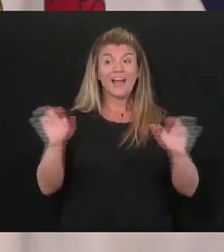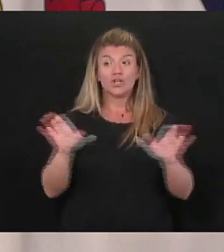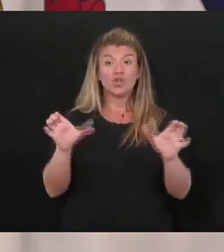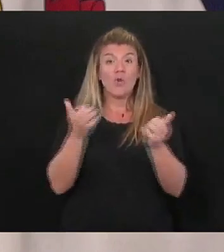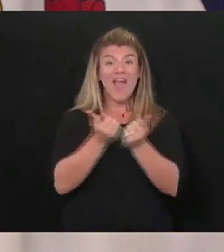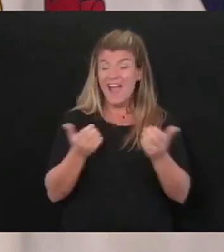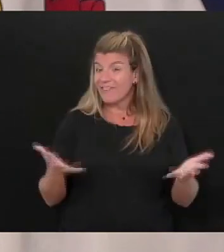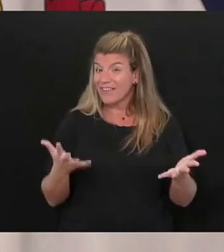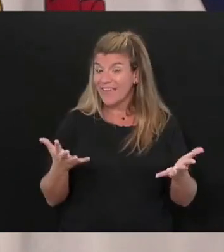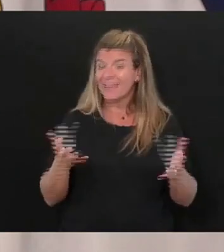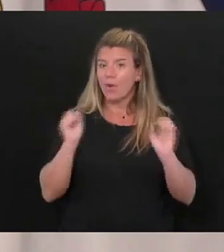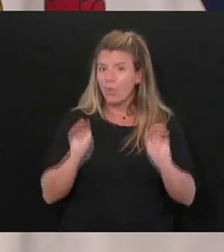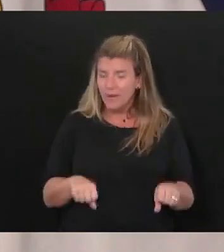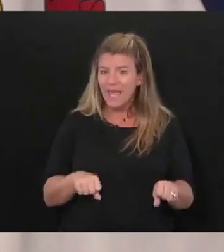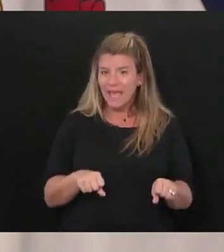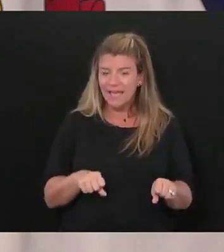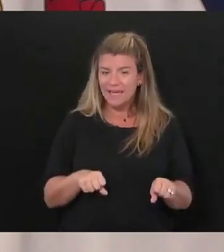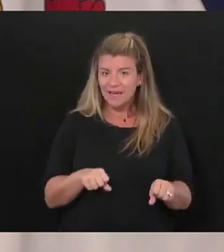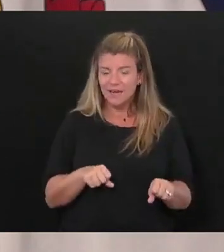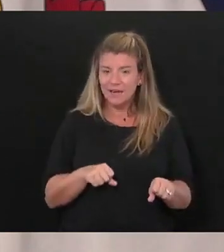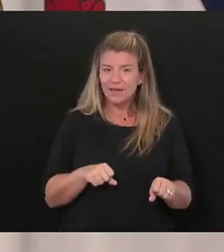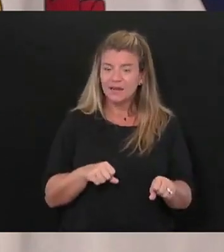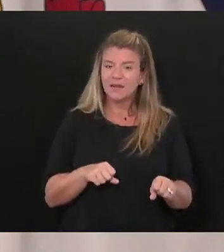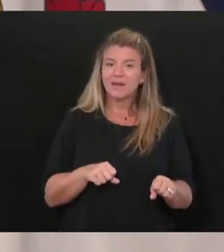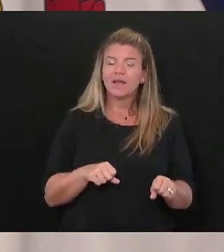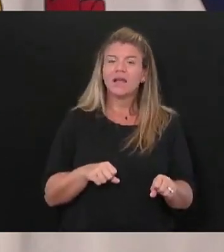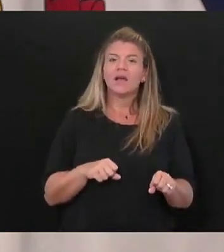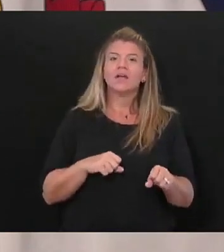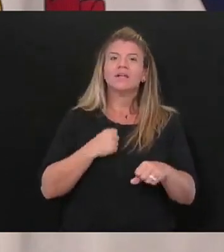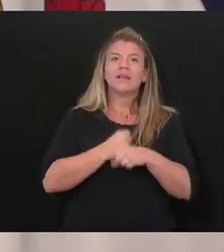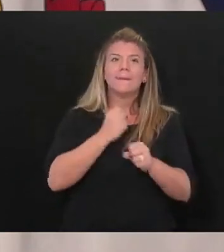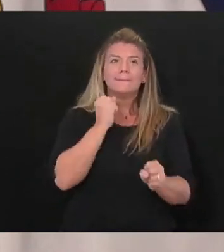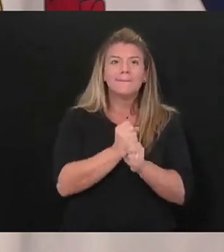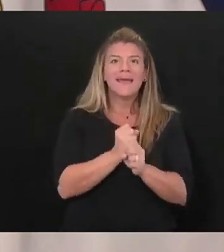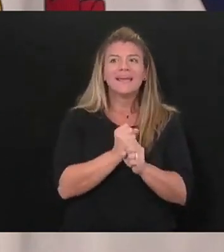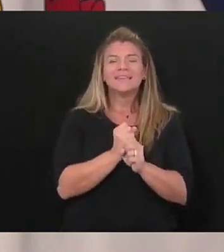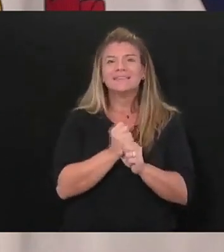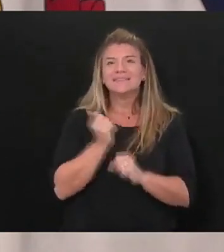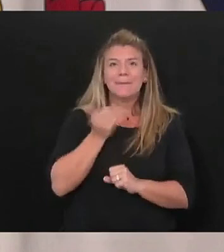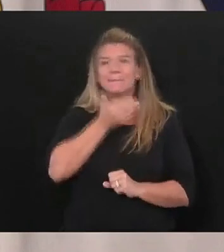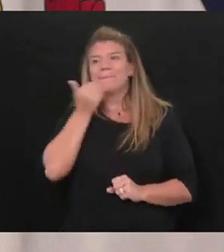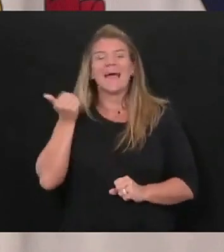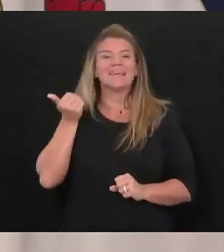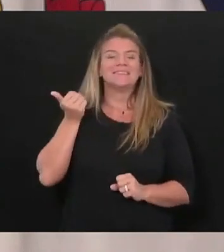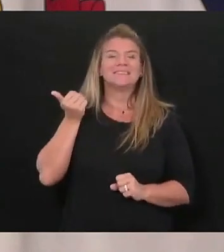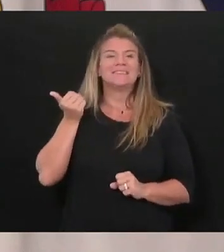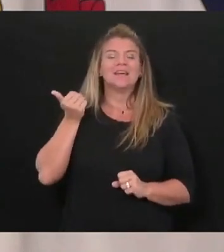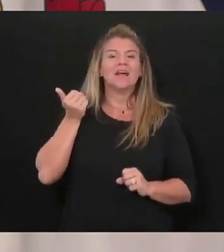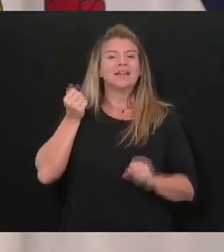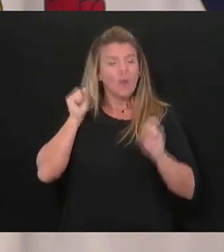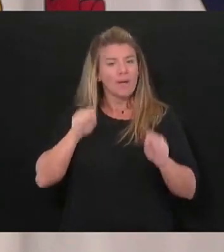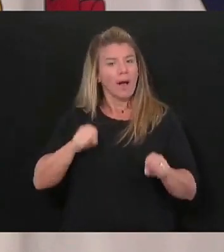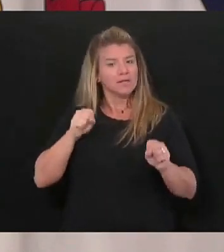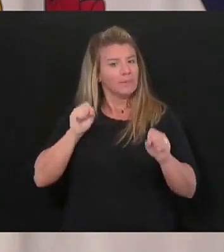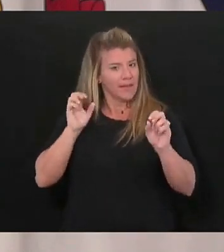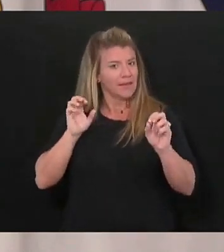everything within our power that we can do to make it as best that we can possibly make